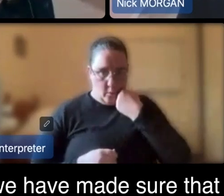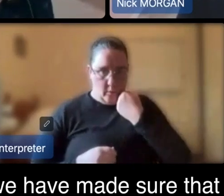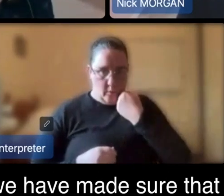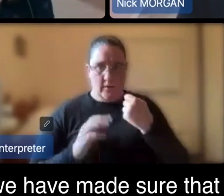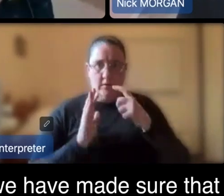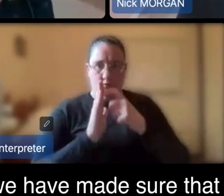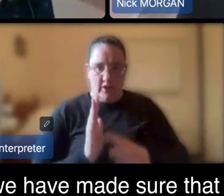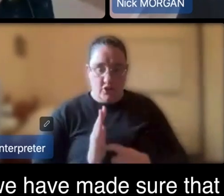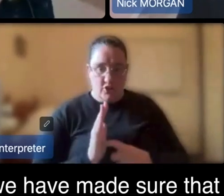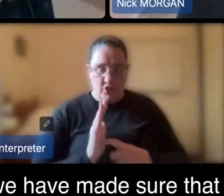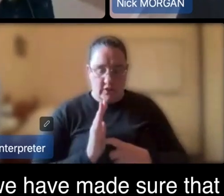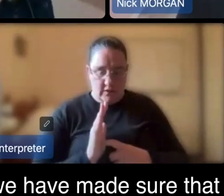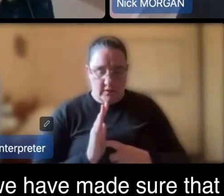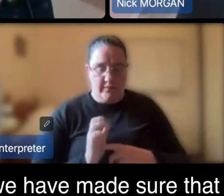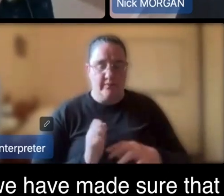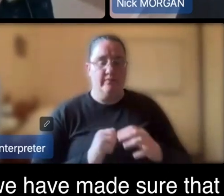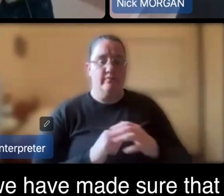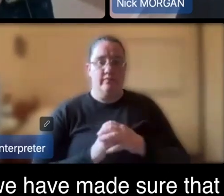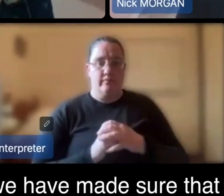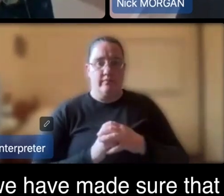deliver the services that we have